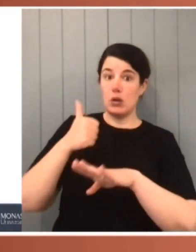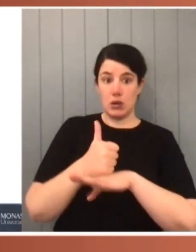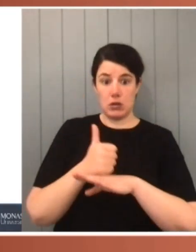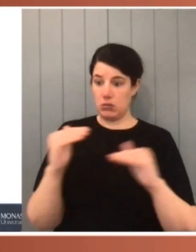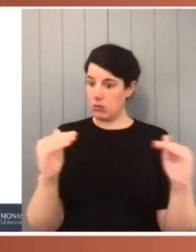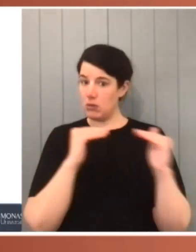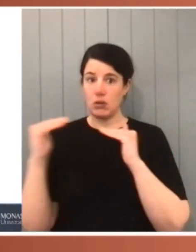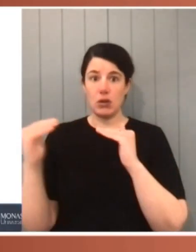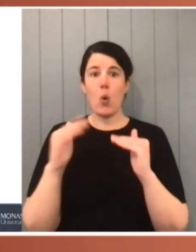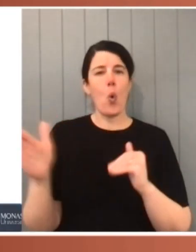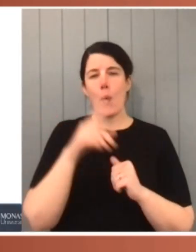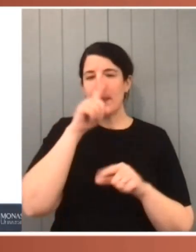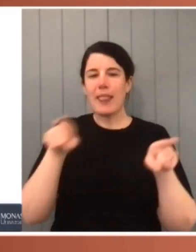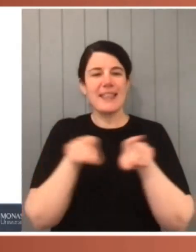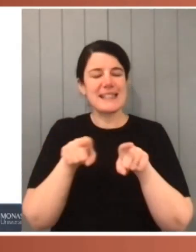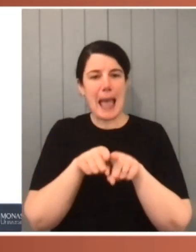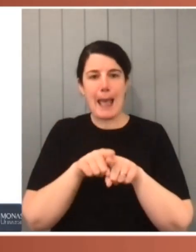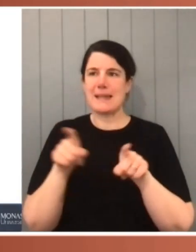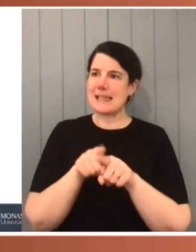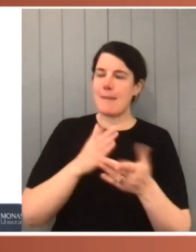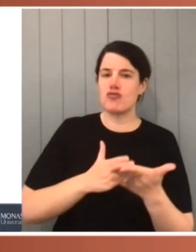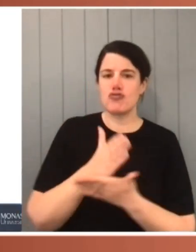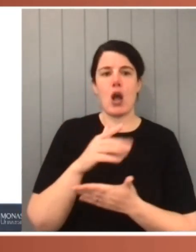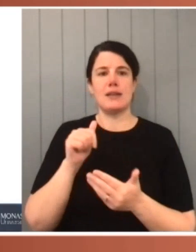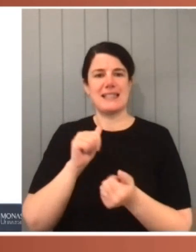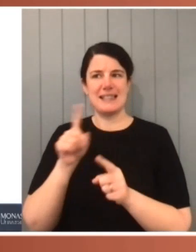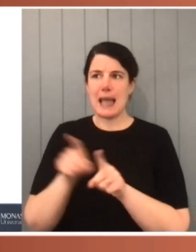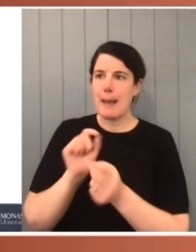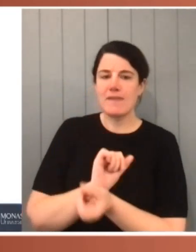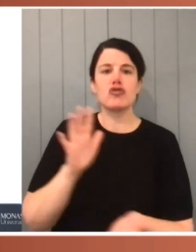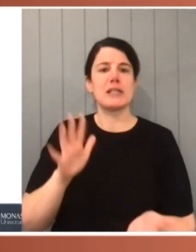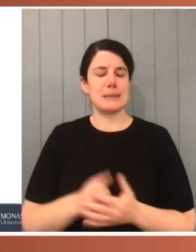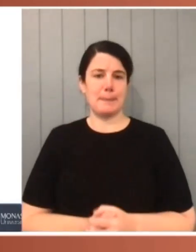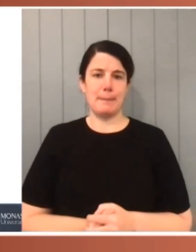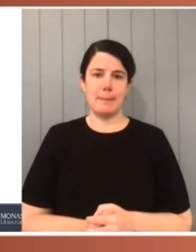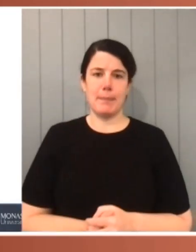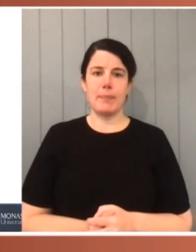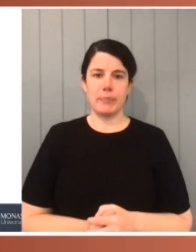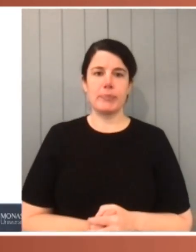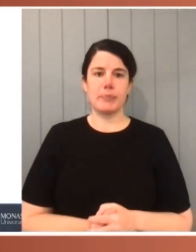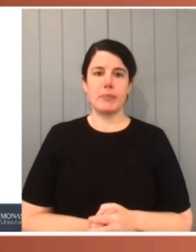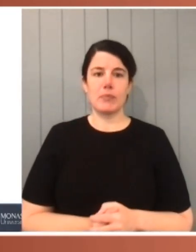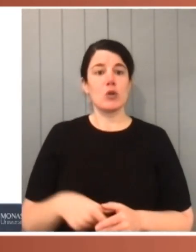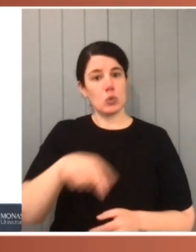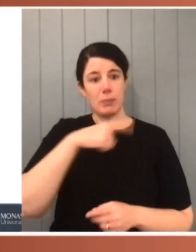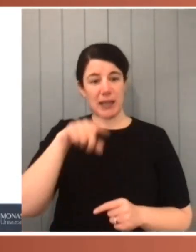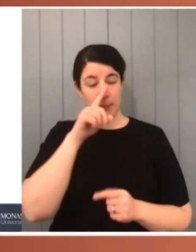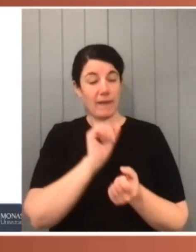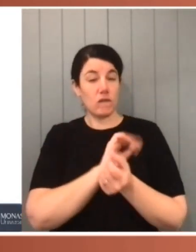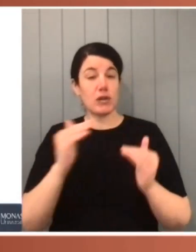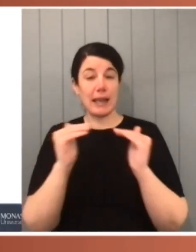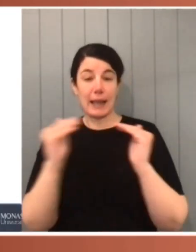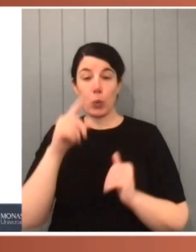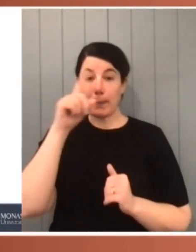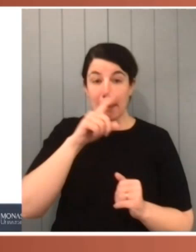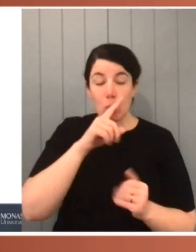the assumption, of the premise. All citizens should be treated as free and equal persons, and therefore we should ensure that